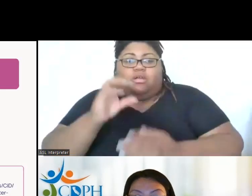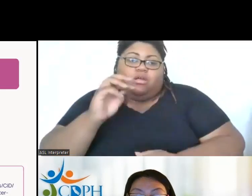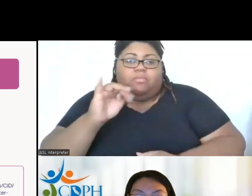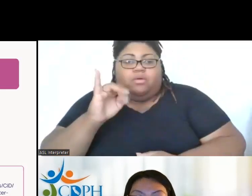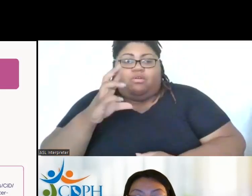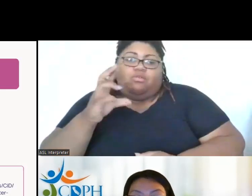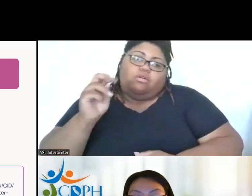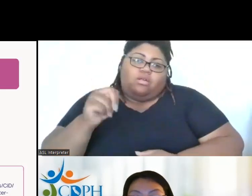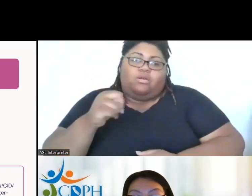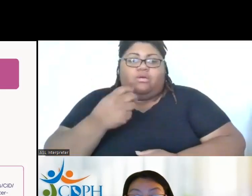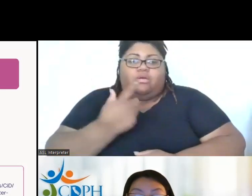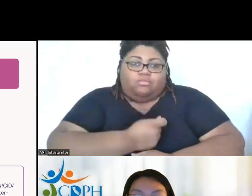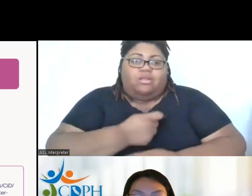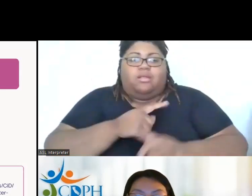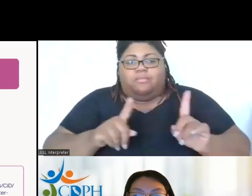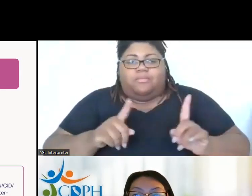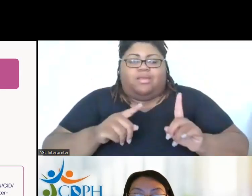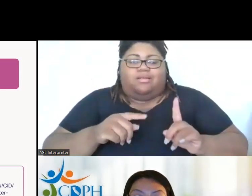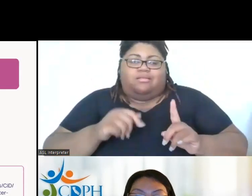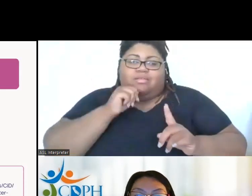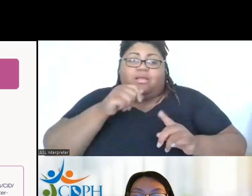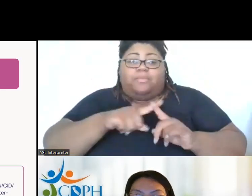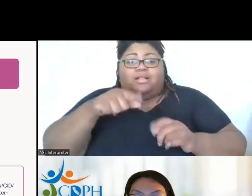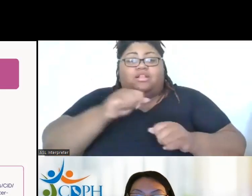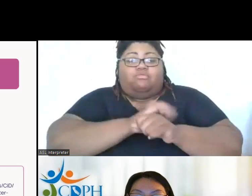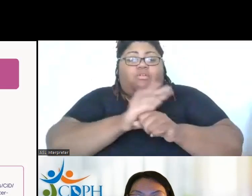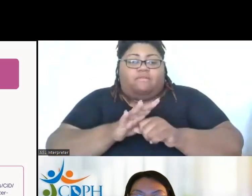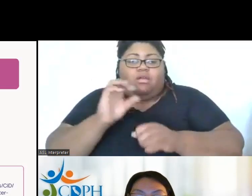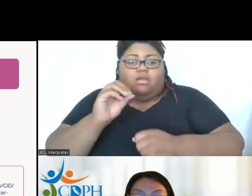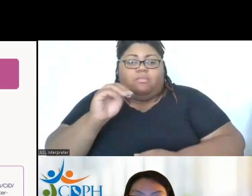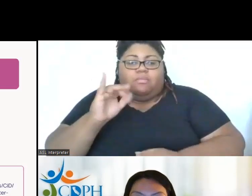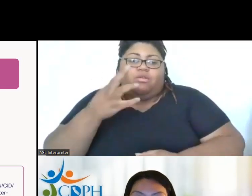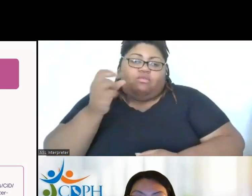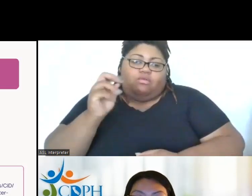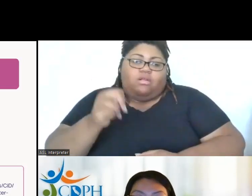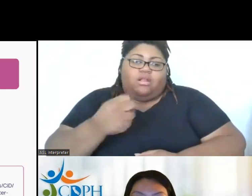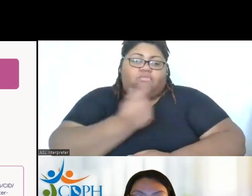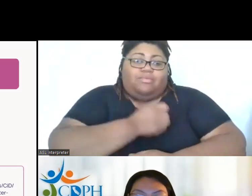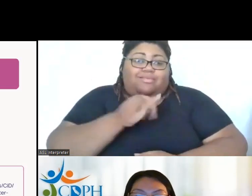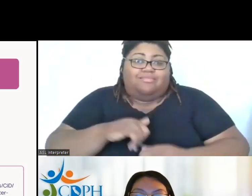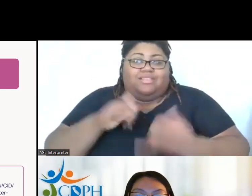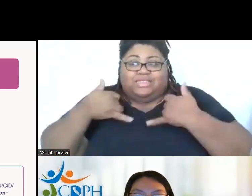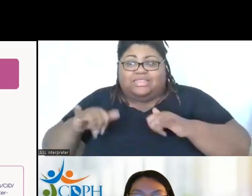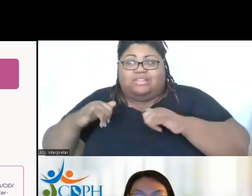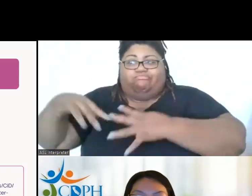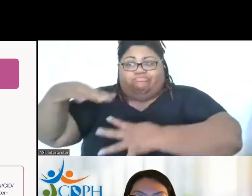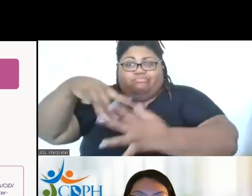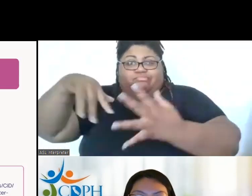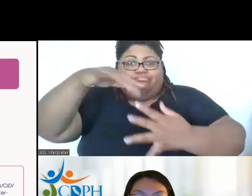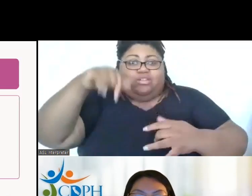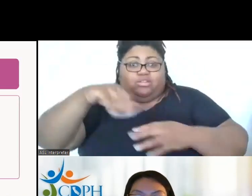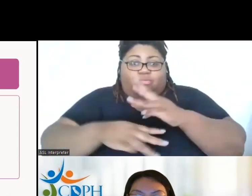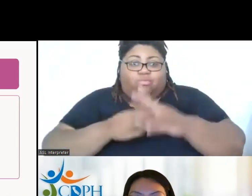important it was that this actually covers the Omicron variant, which is the predominant variant that's out there in the world now. And so these